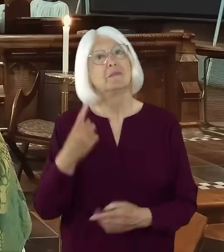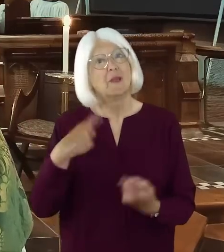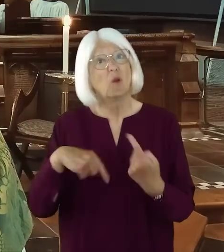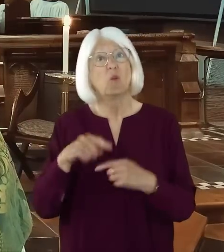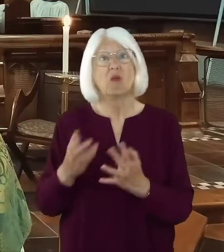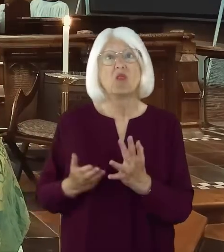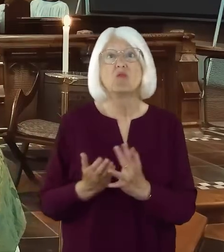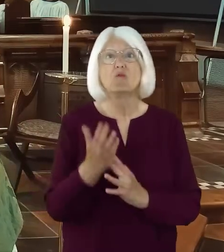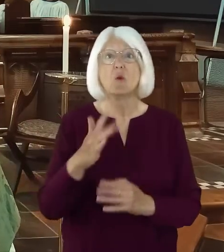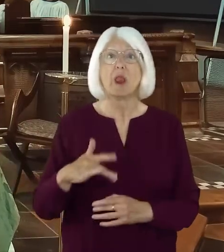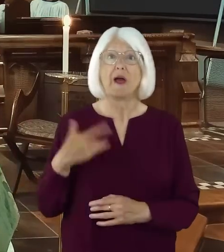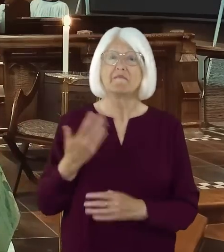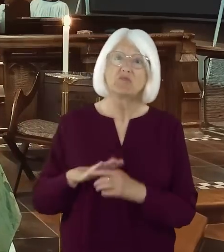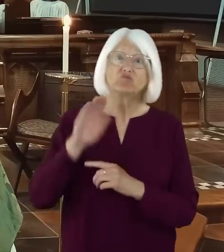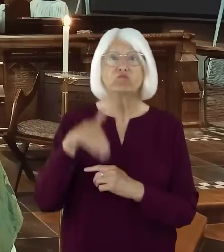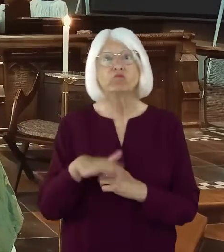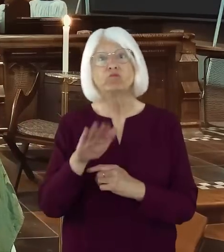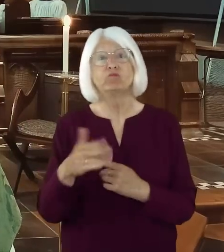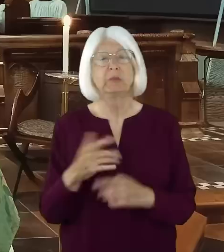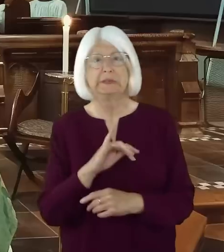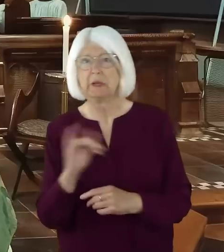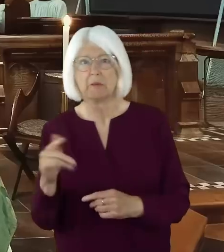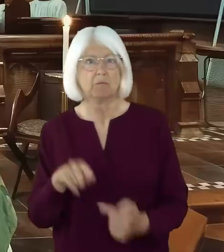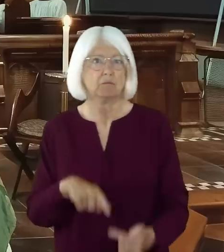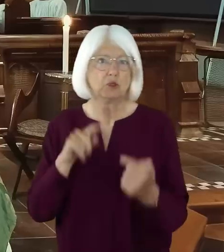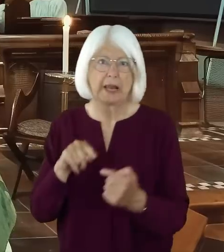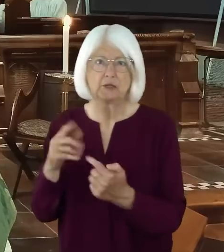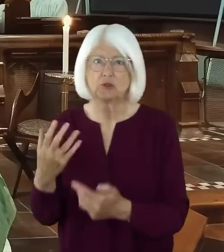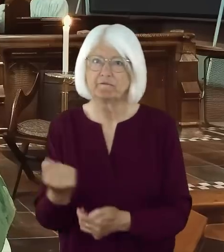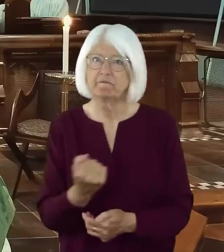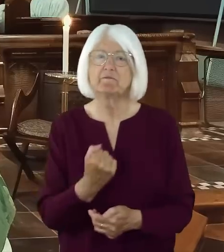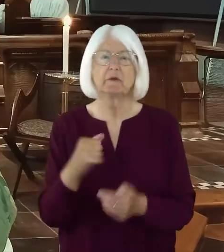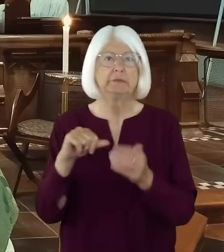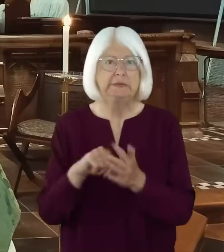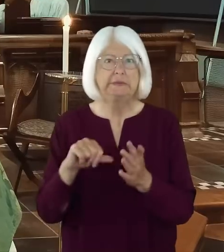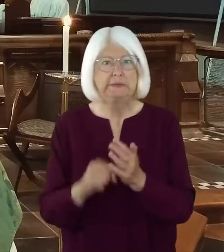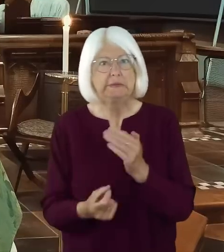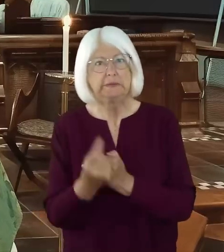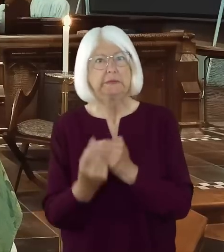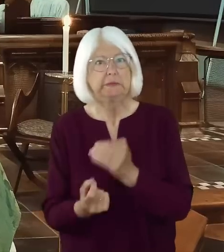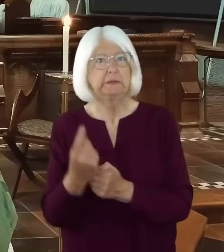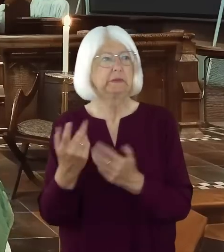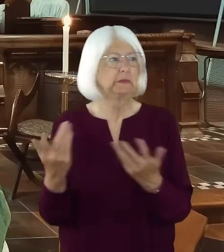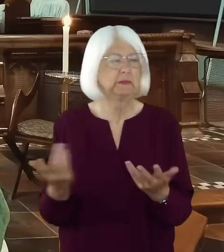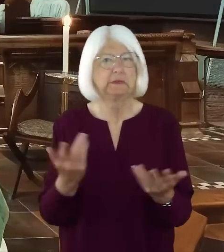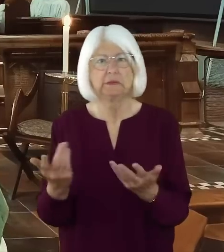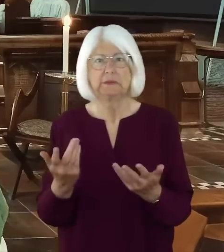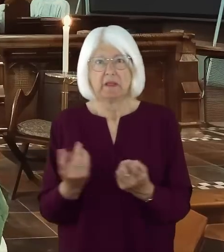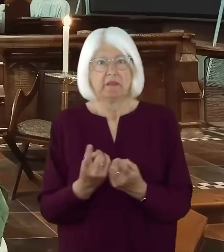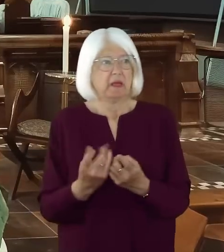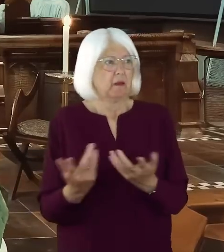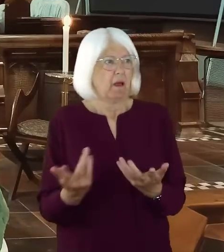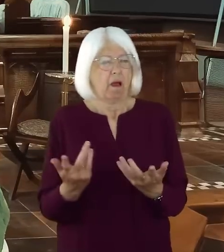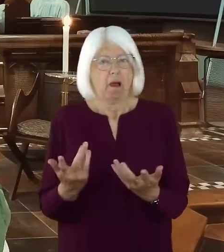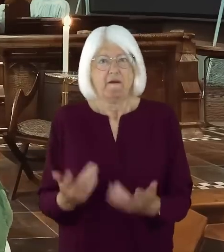We journey through life, and sometimes we are faced by challenges, by things which are difficult,